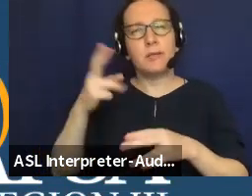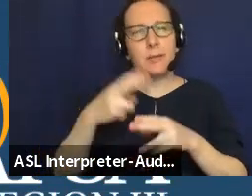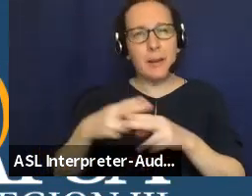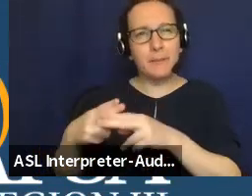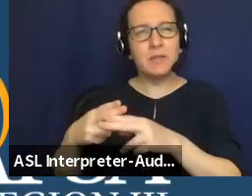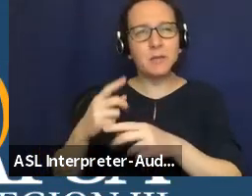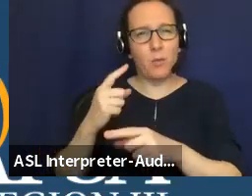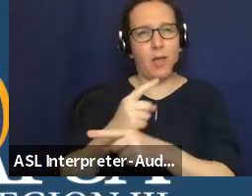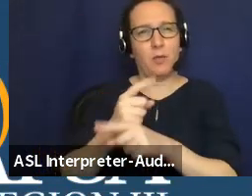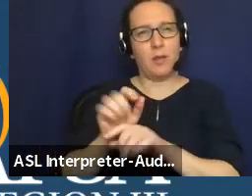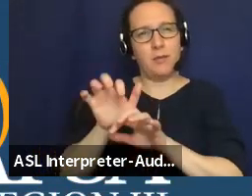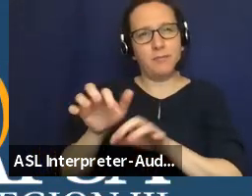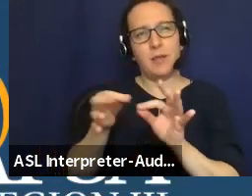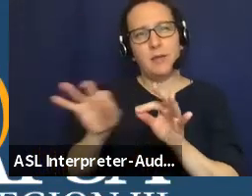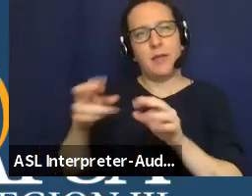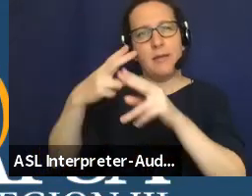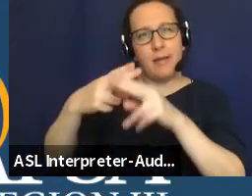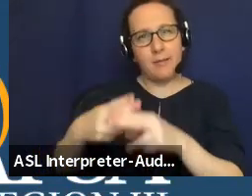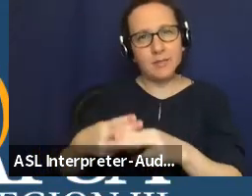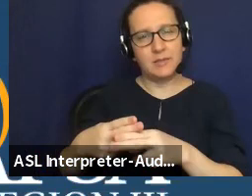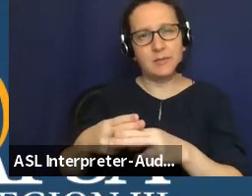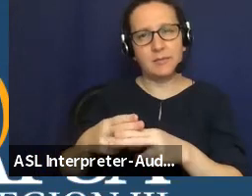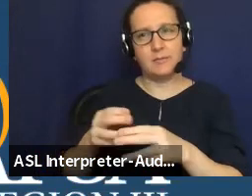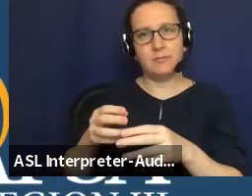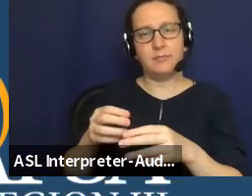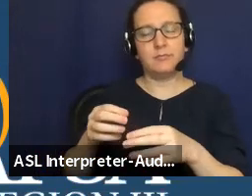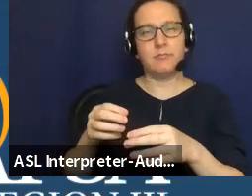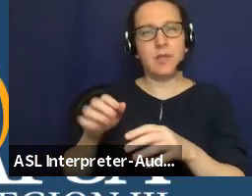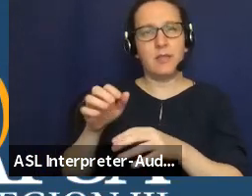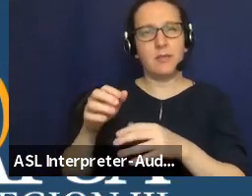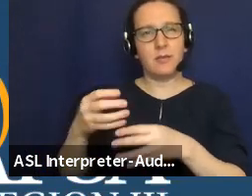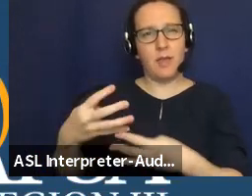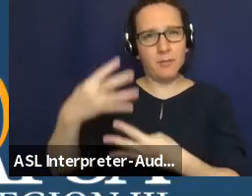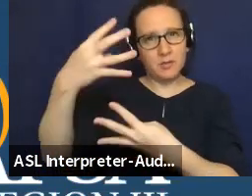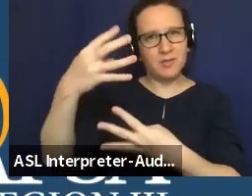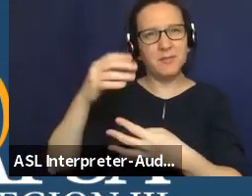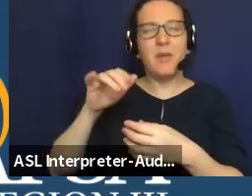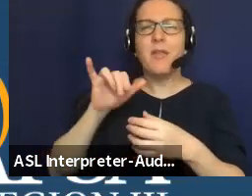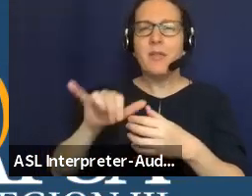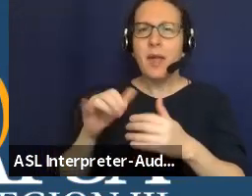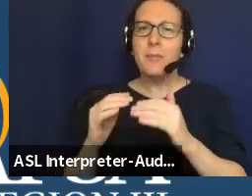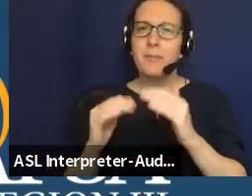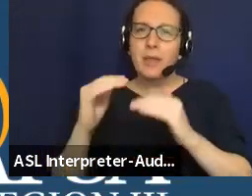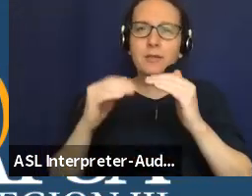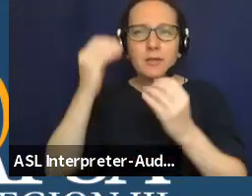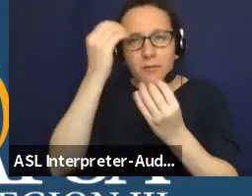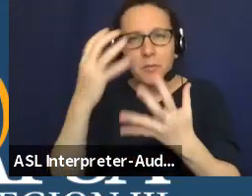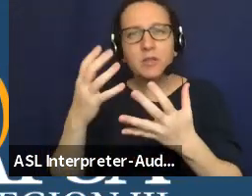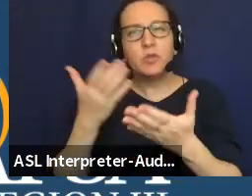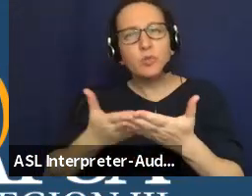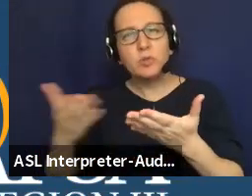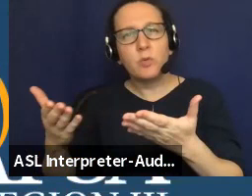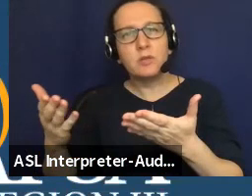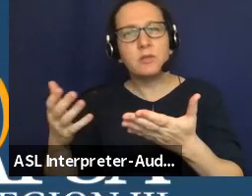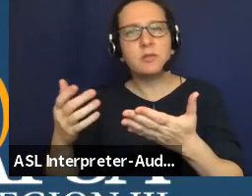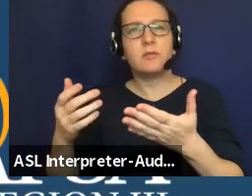accurately transcribe that information in the captions. So that's kind of building the information and resources